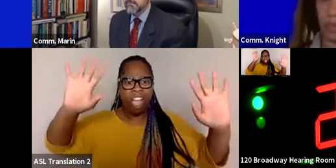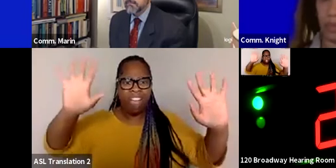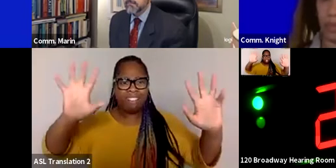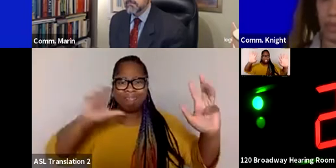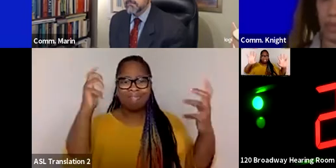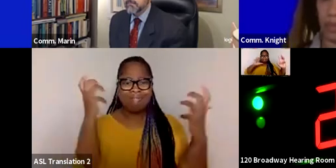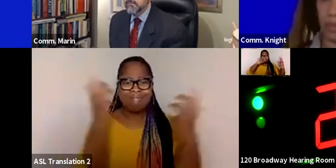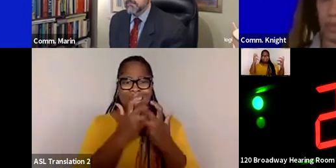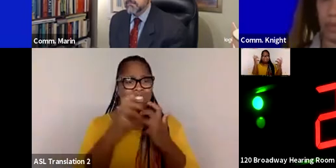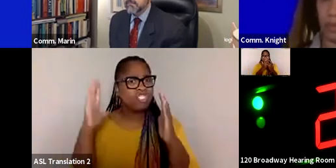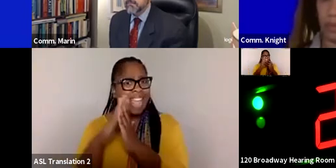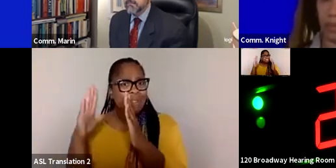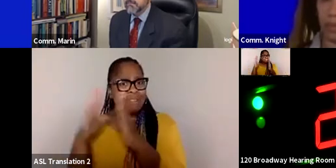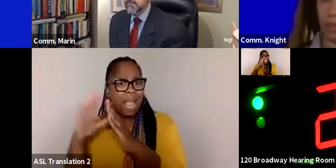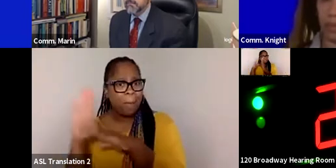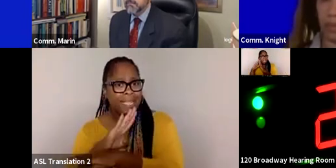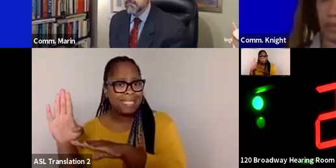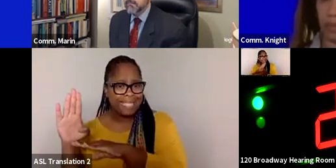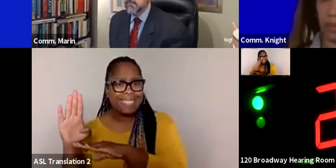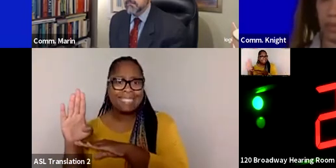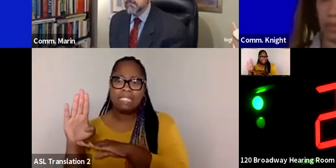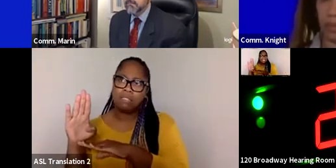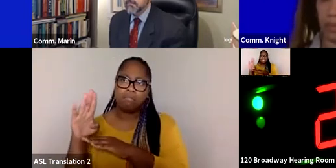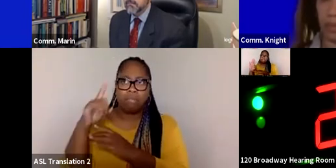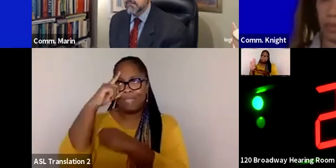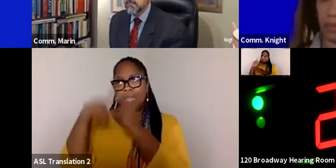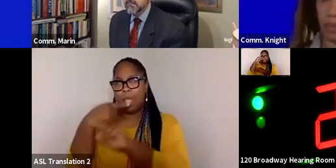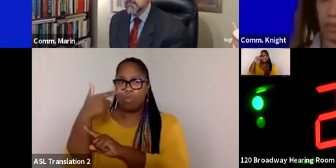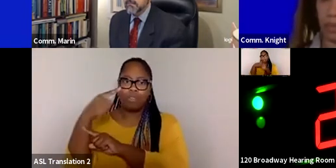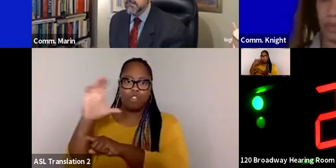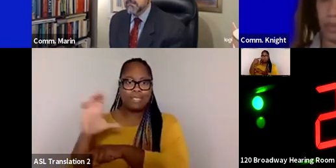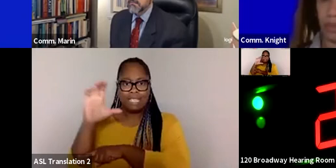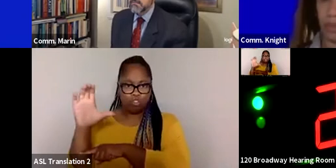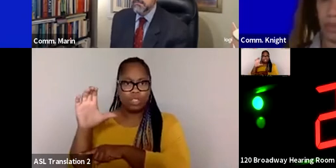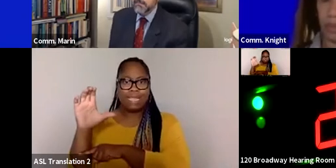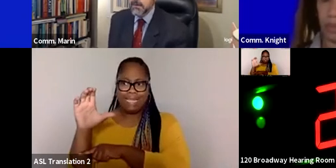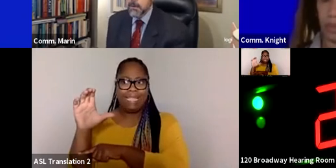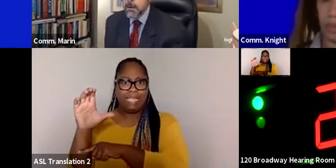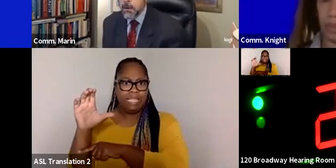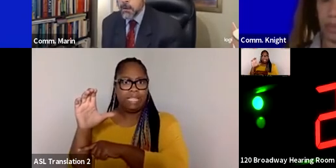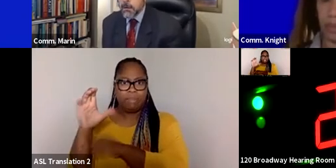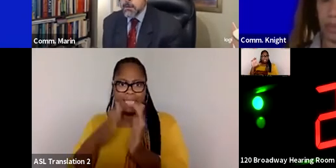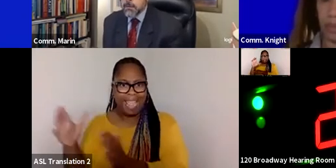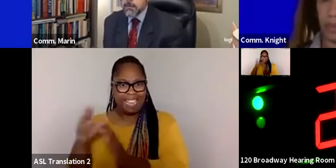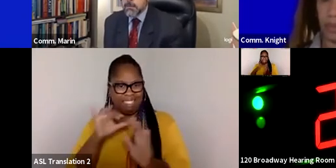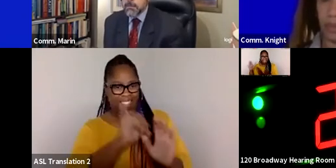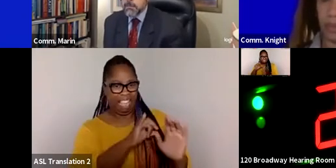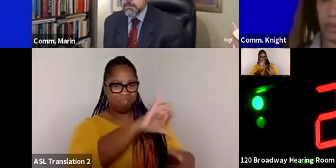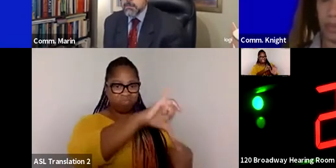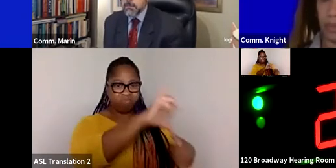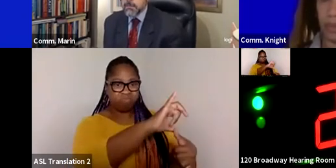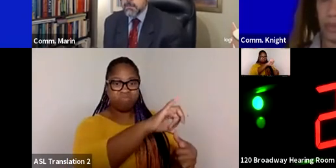suitable for a downtown business location, considering 21st century, the changes that we have. That looks like something that could be a Columbus